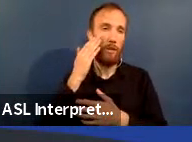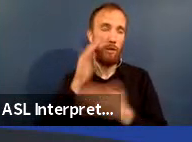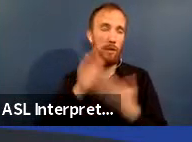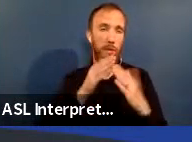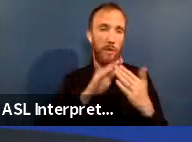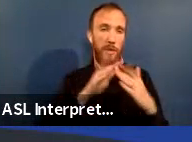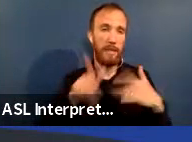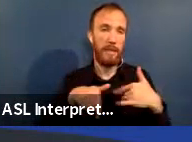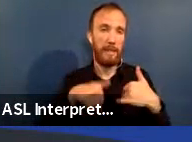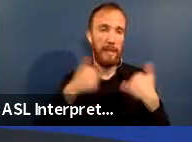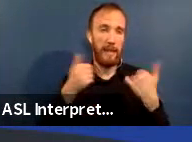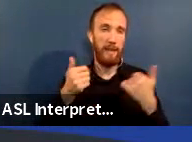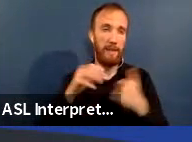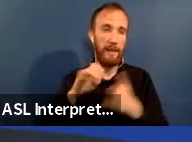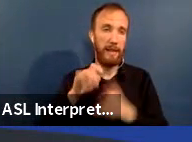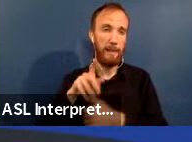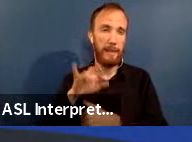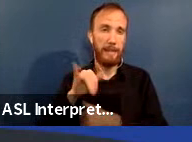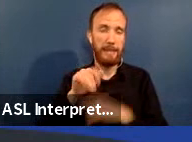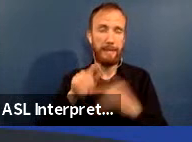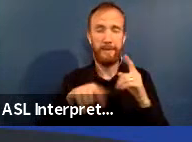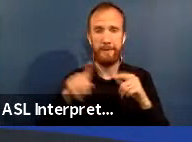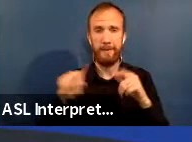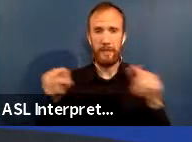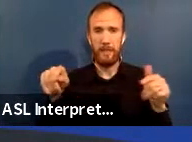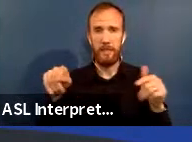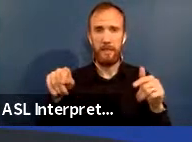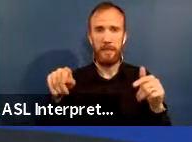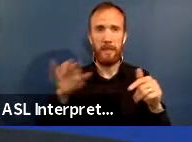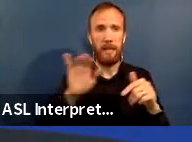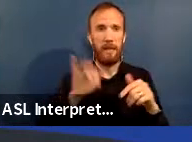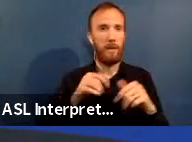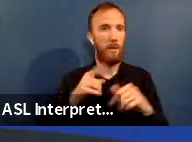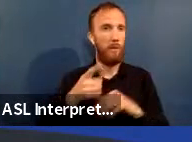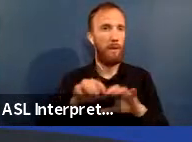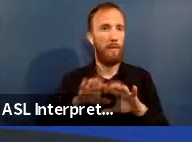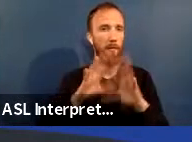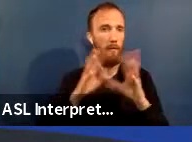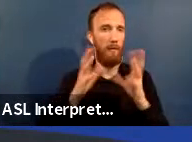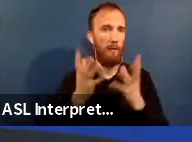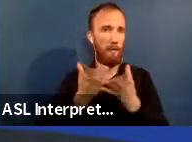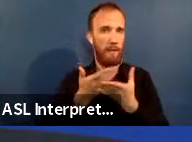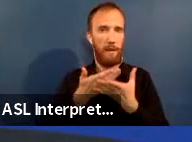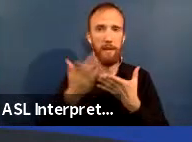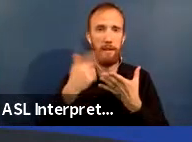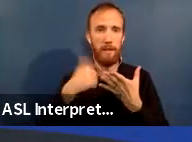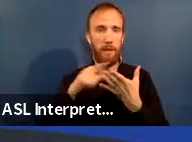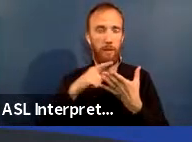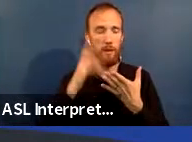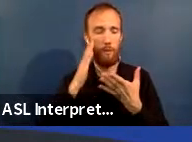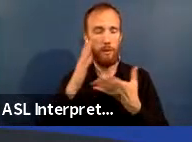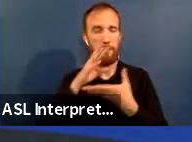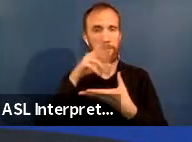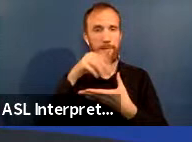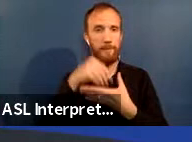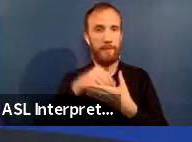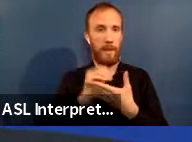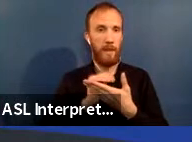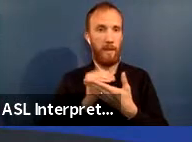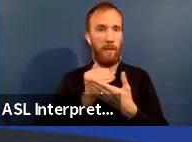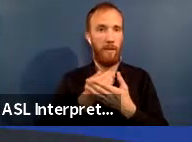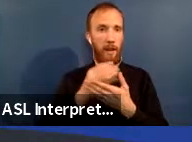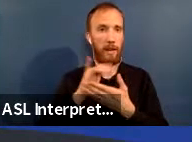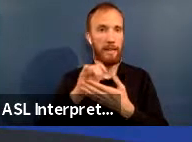different community areas. And this is one of the holistic quality of life indicators that we are embedding into the index